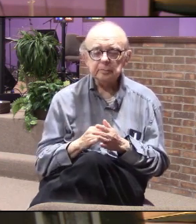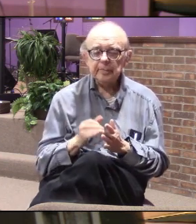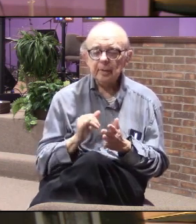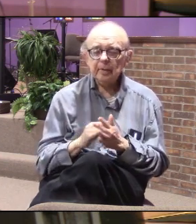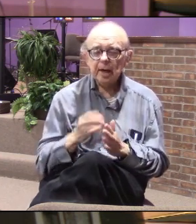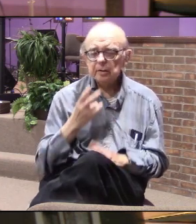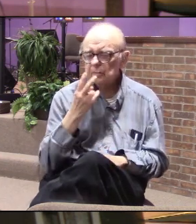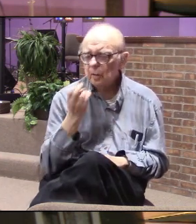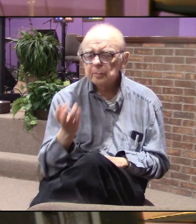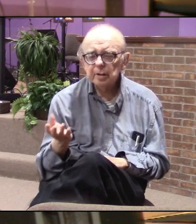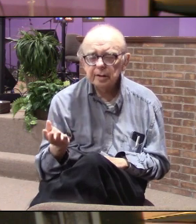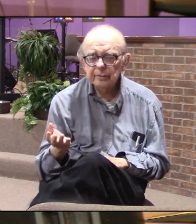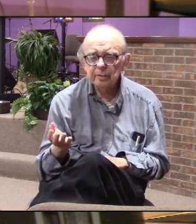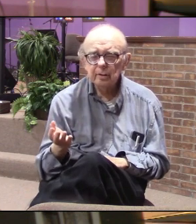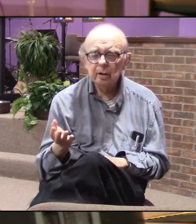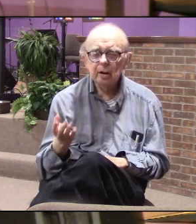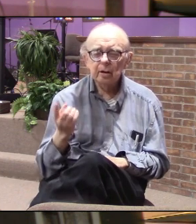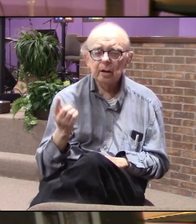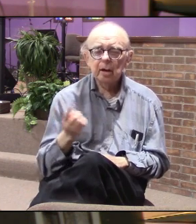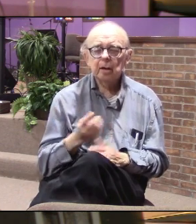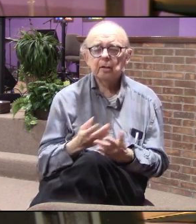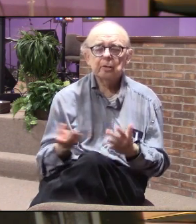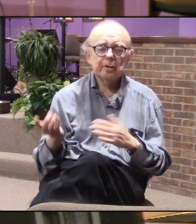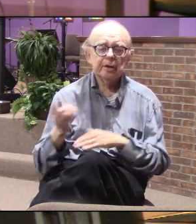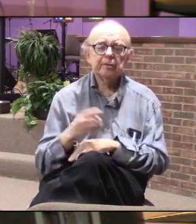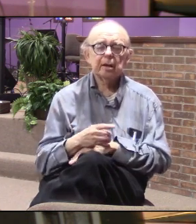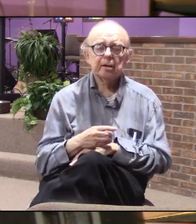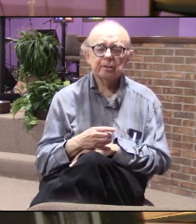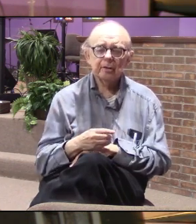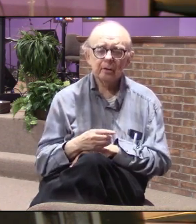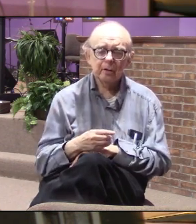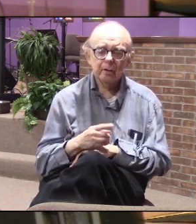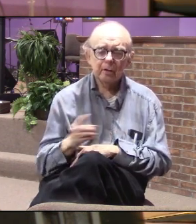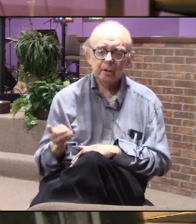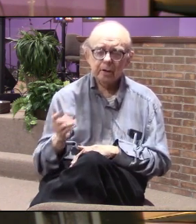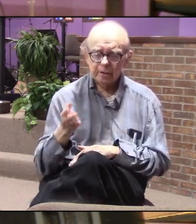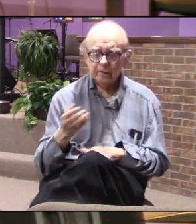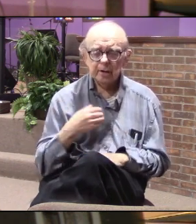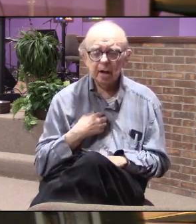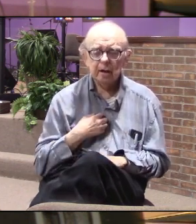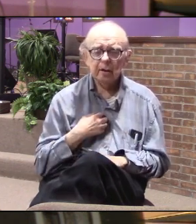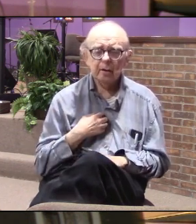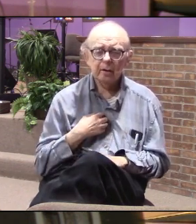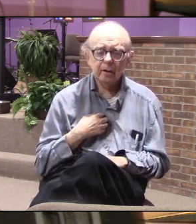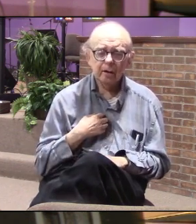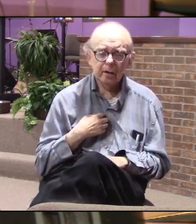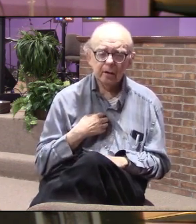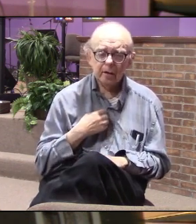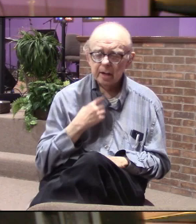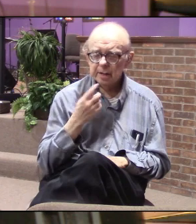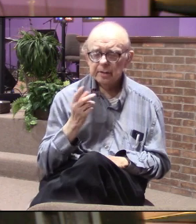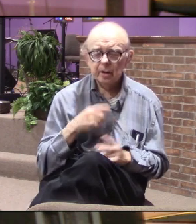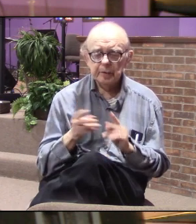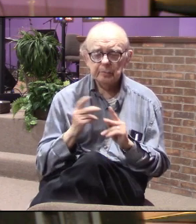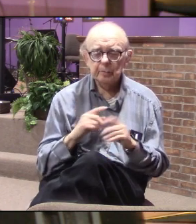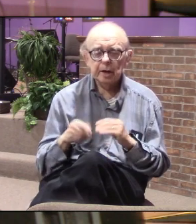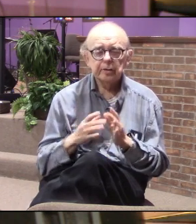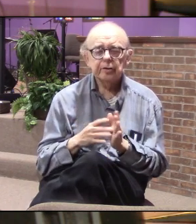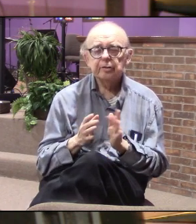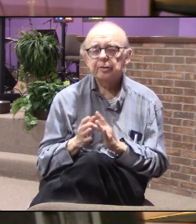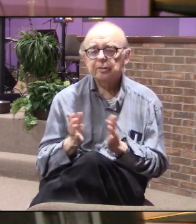believe. One of these days, you and I, we've told people about